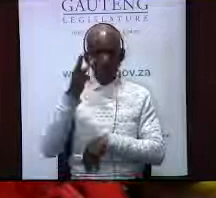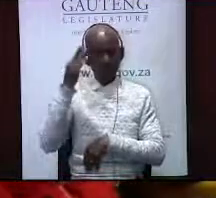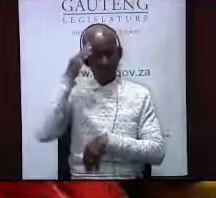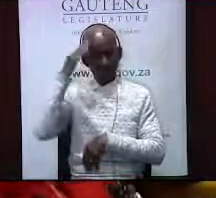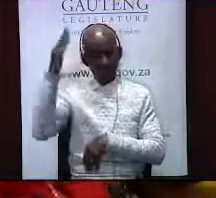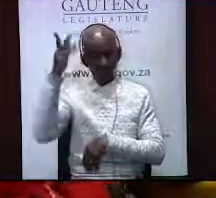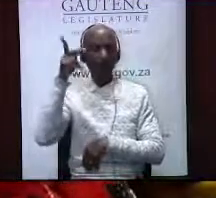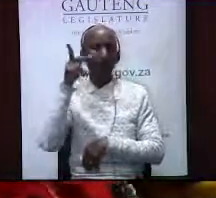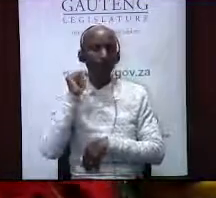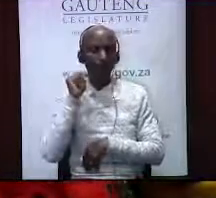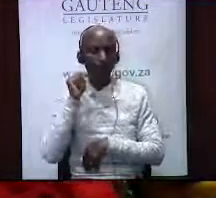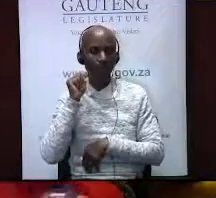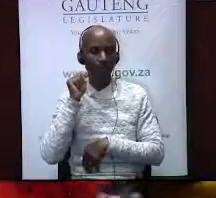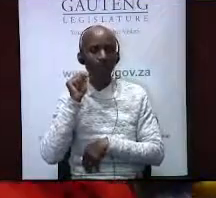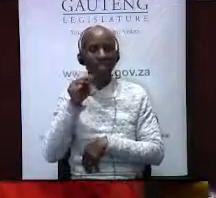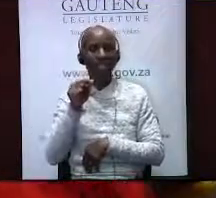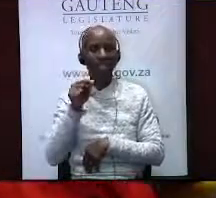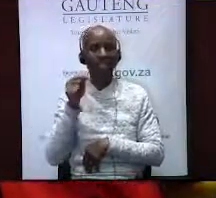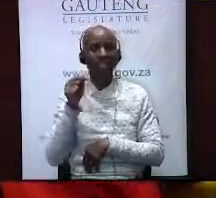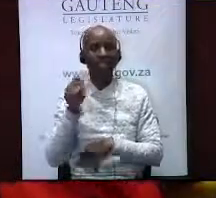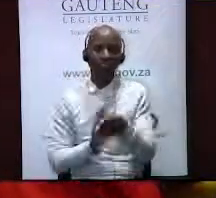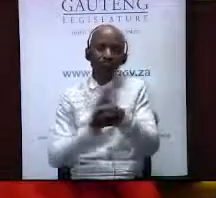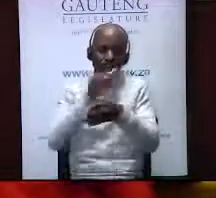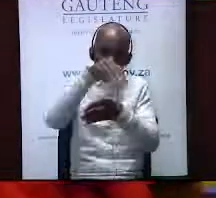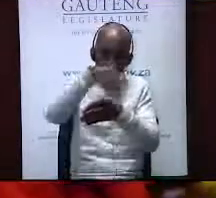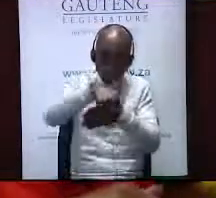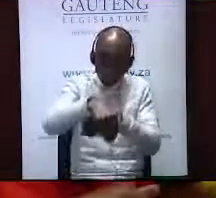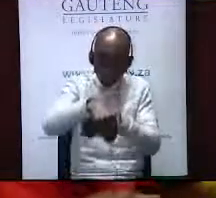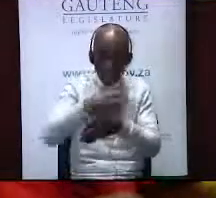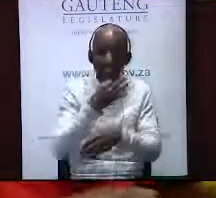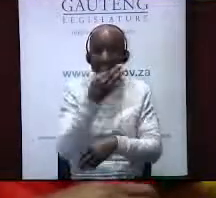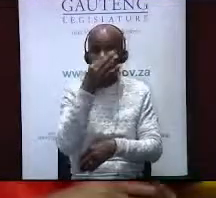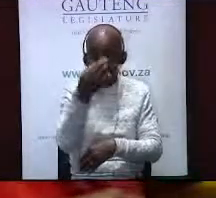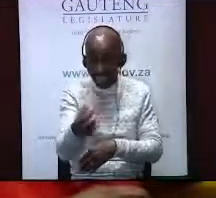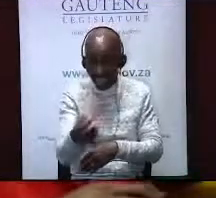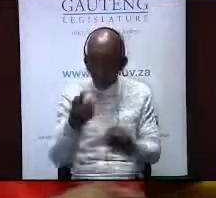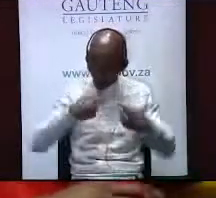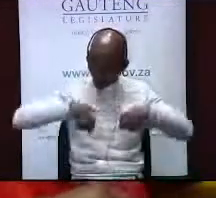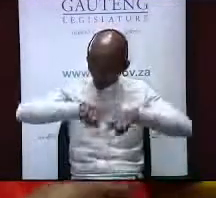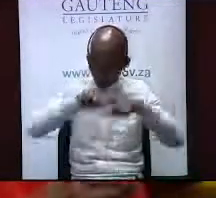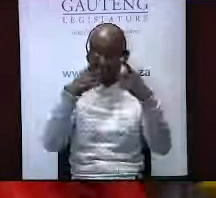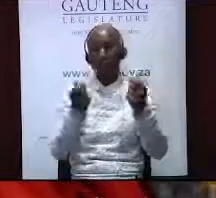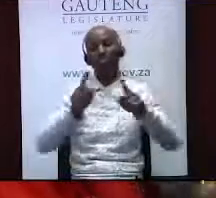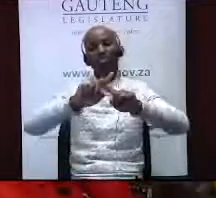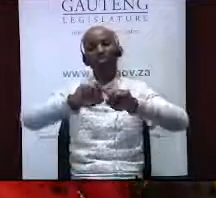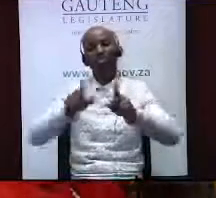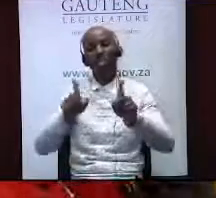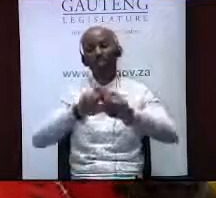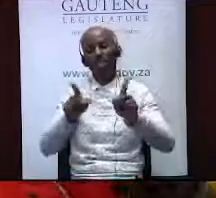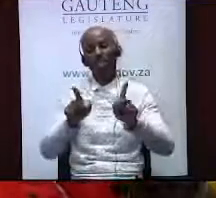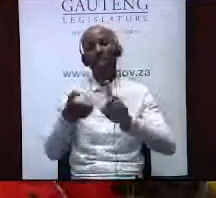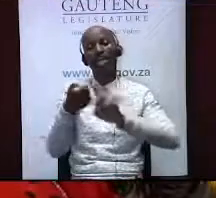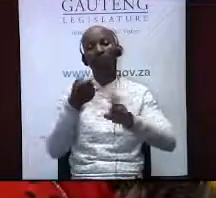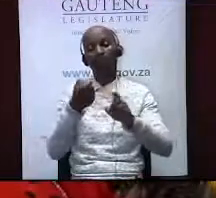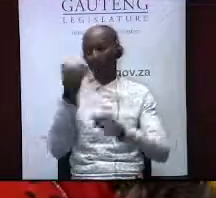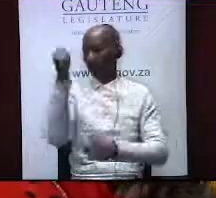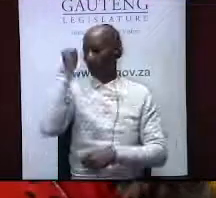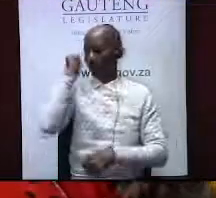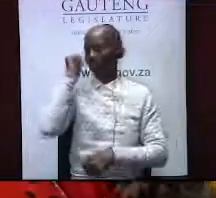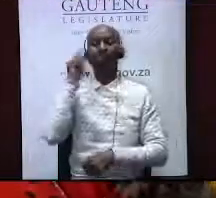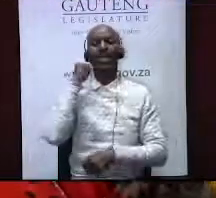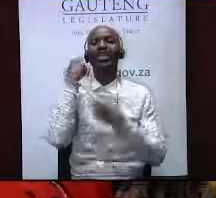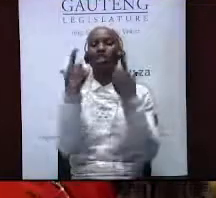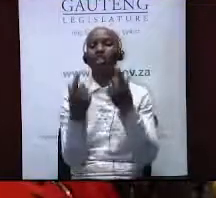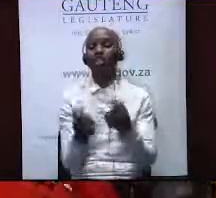men that are going beyond and saying that we will do different from what the previous men have